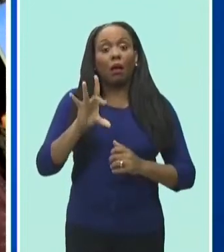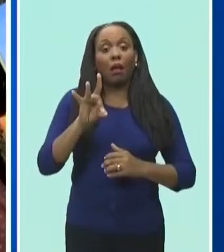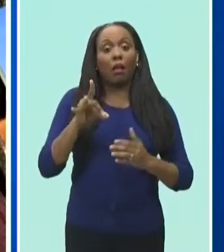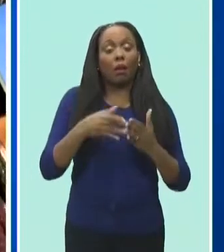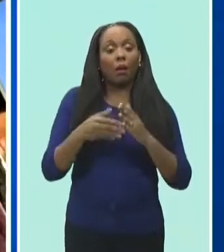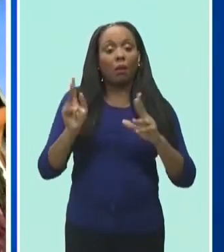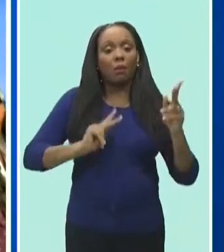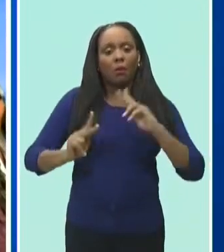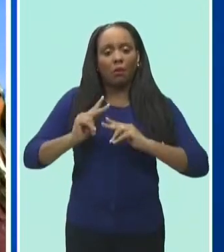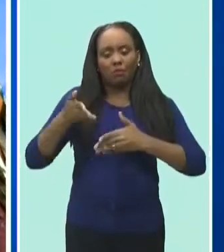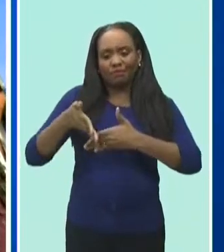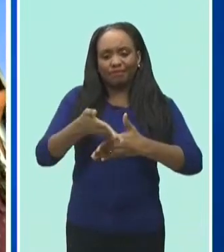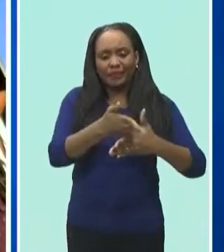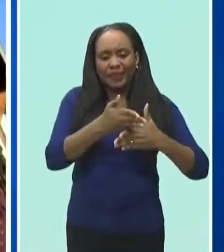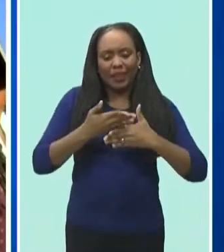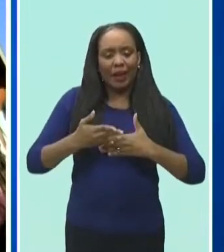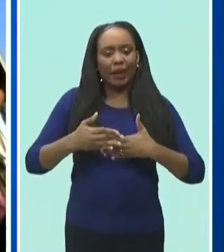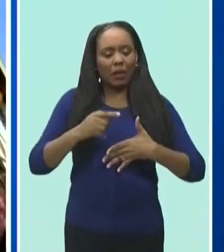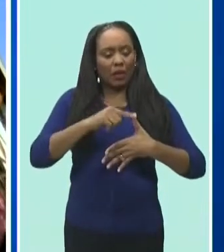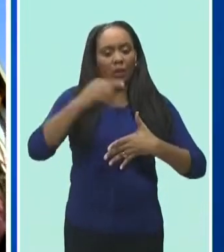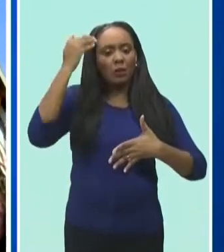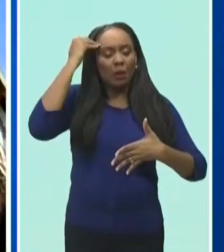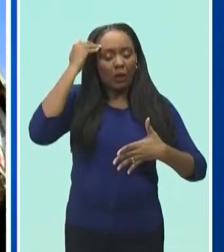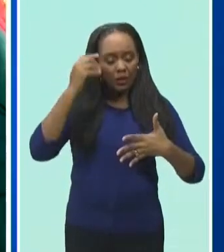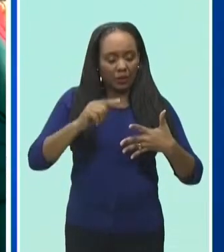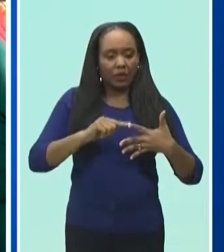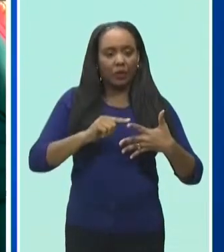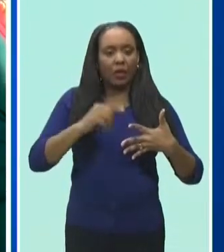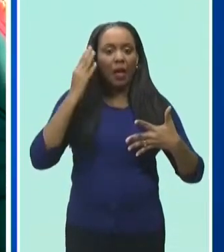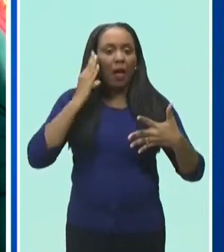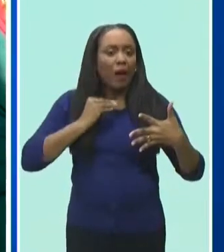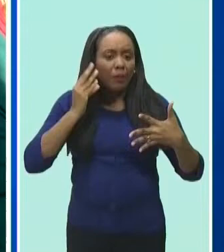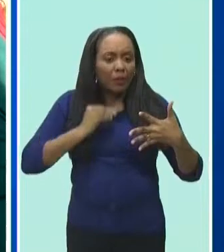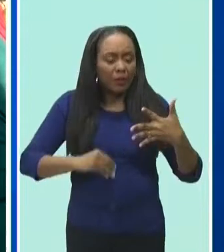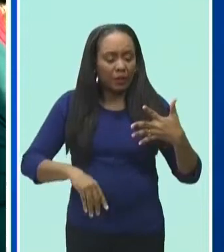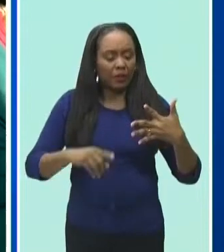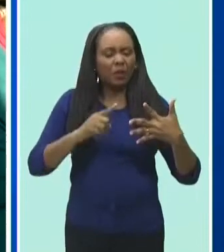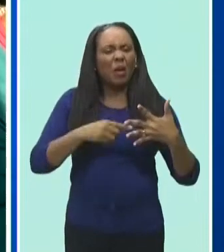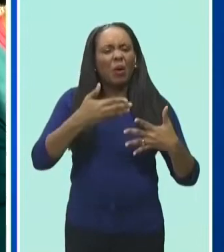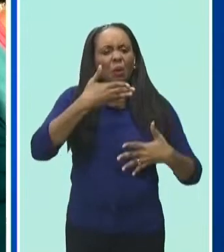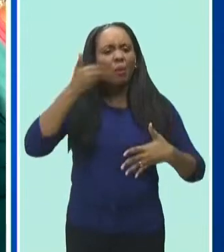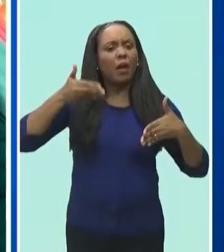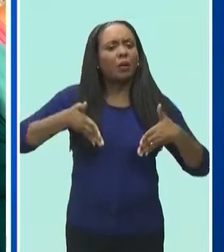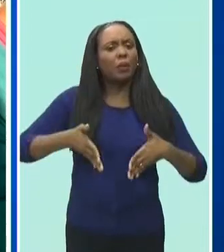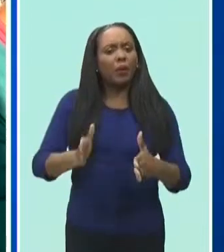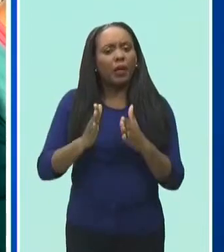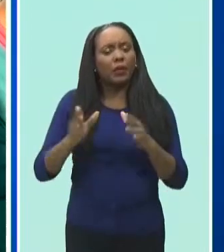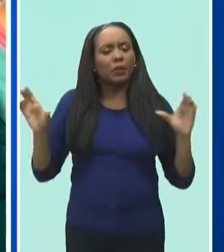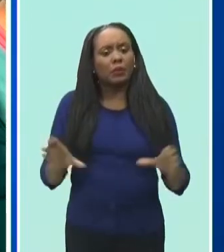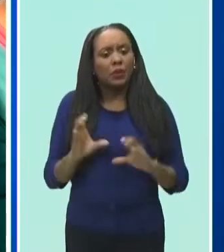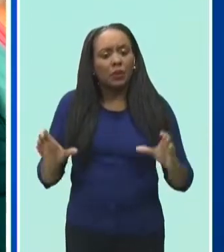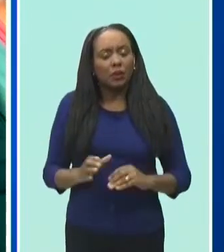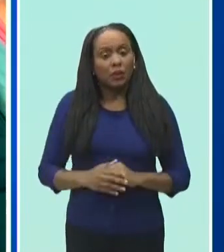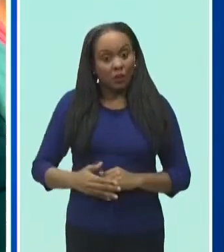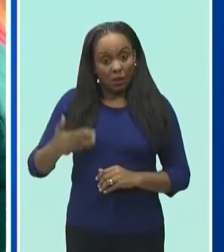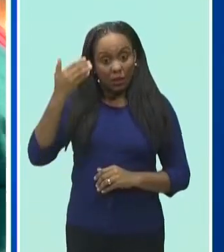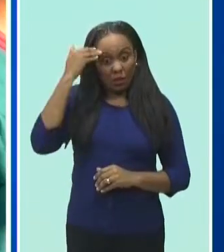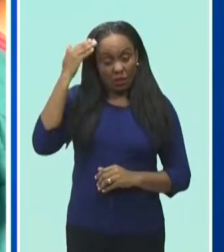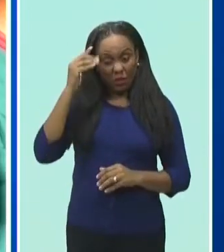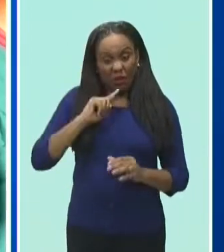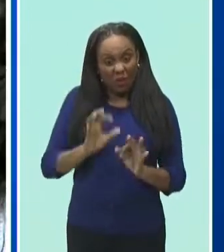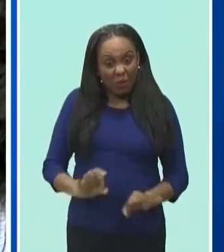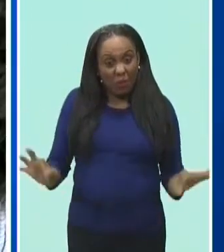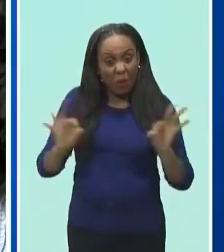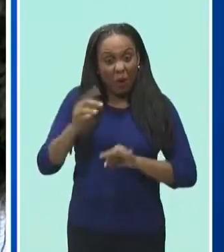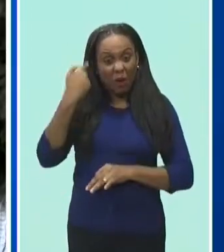who share knowledge, experience and best practices. And Lisa, you know this community is very important to us because natural disasters